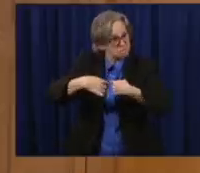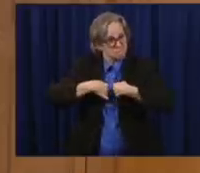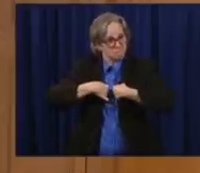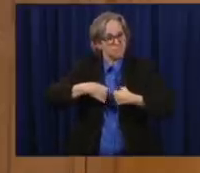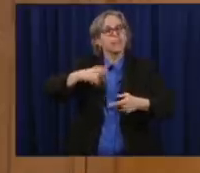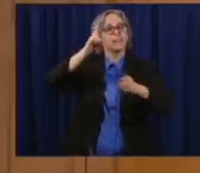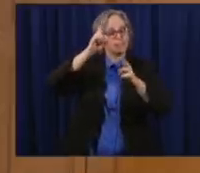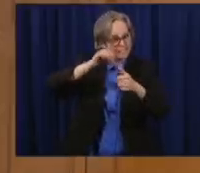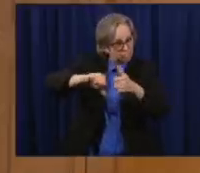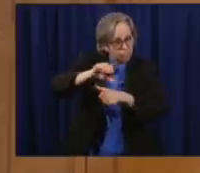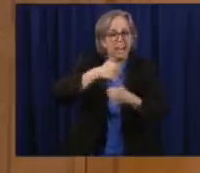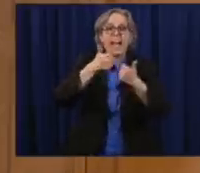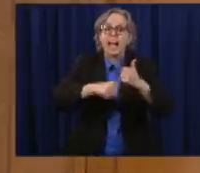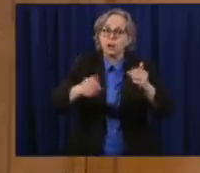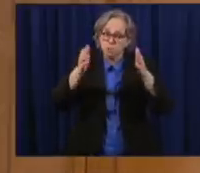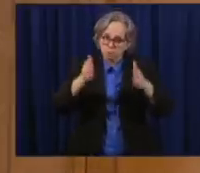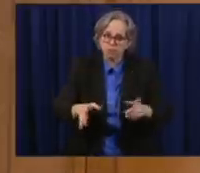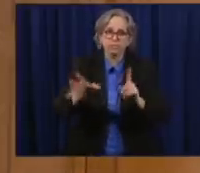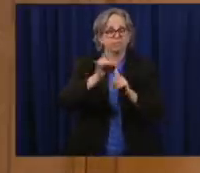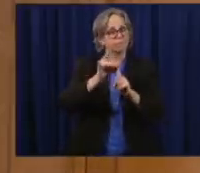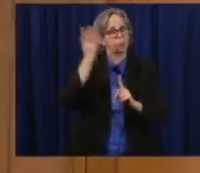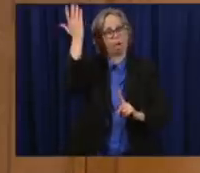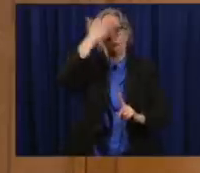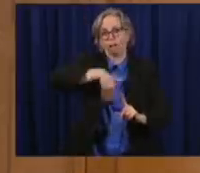know. Thank you.